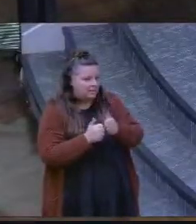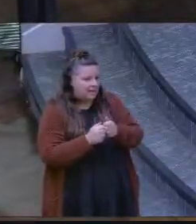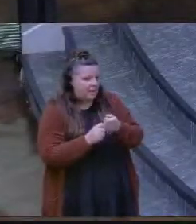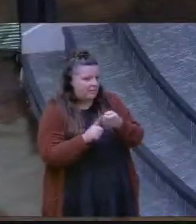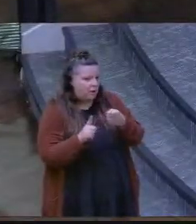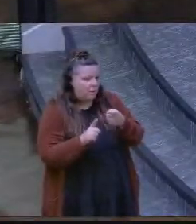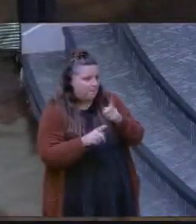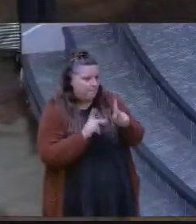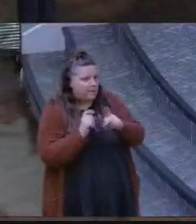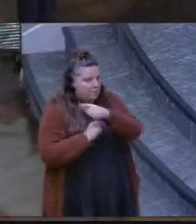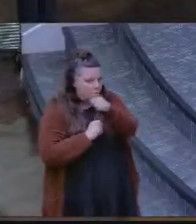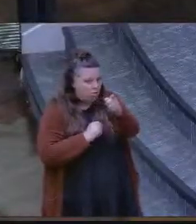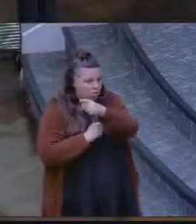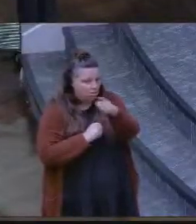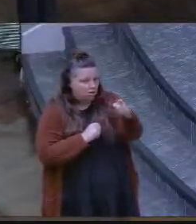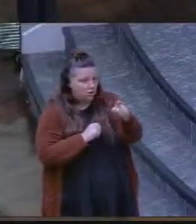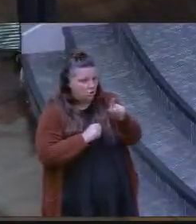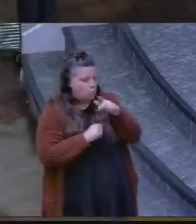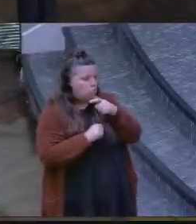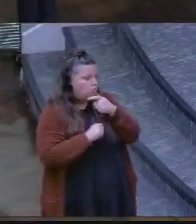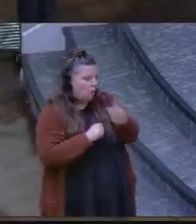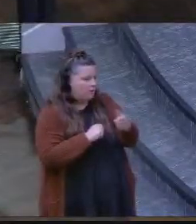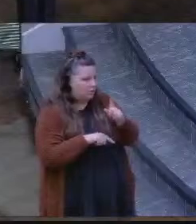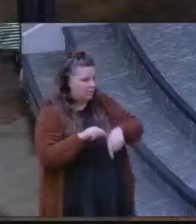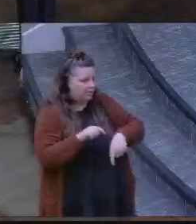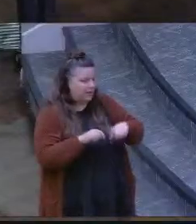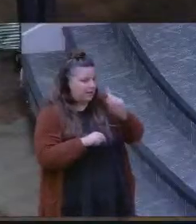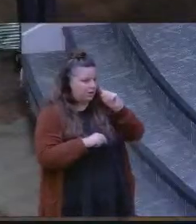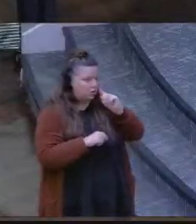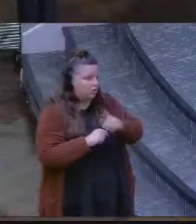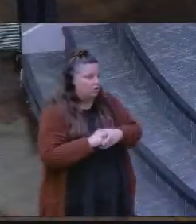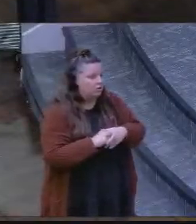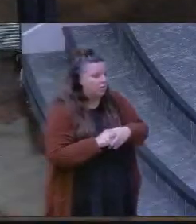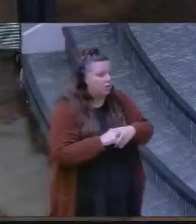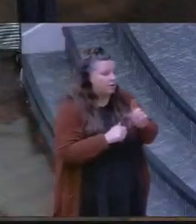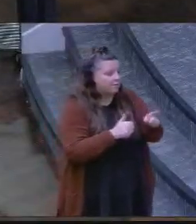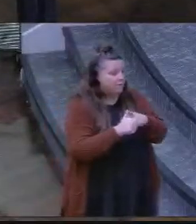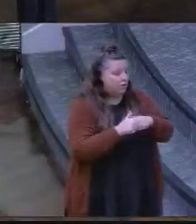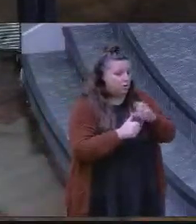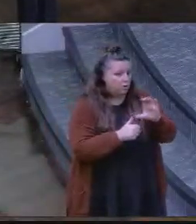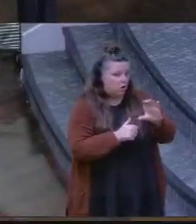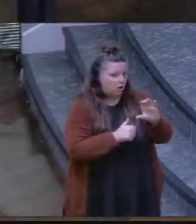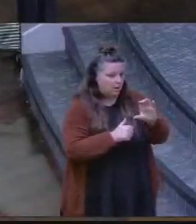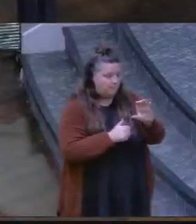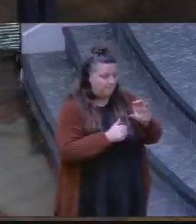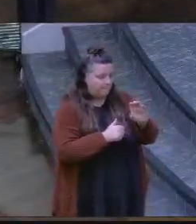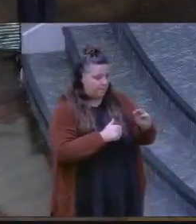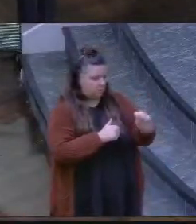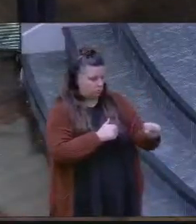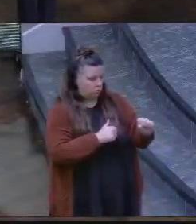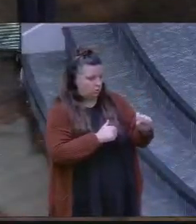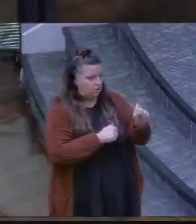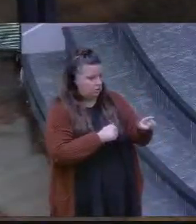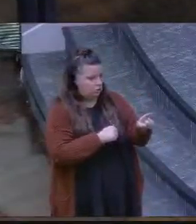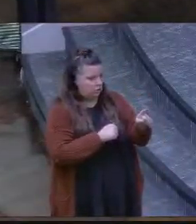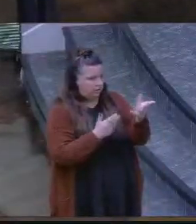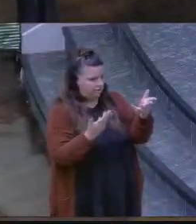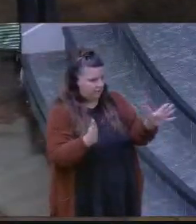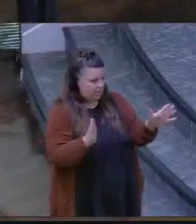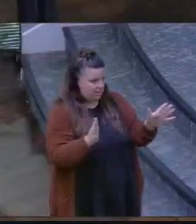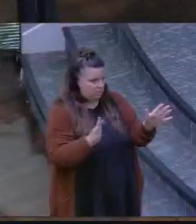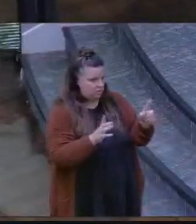Is it on? Yes, I Hey, apologize. First site, Clark Middle, we should be finished with that building on the middle of next